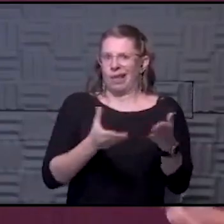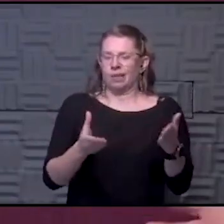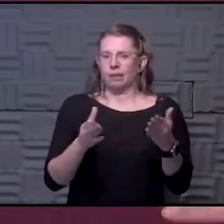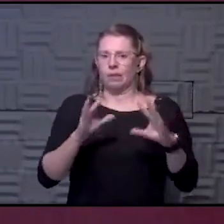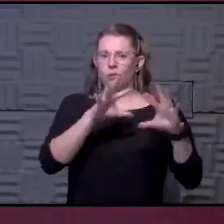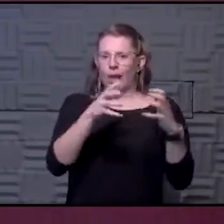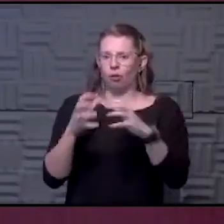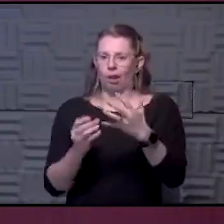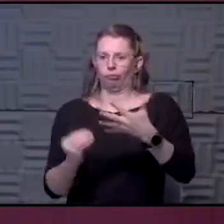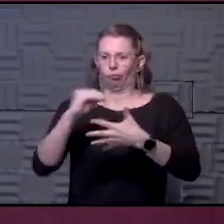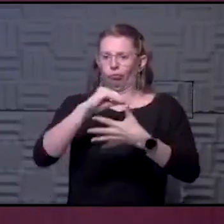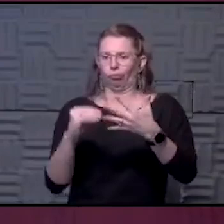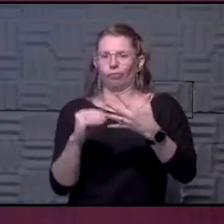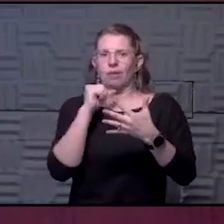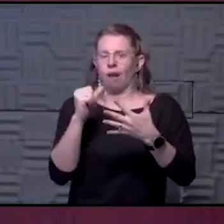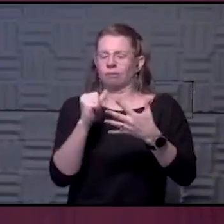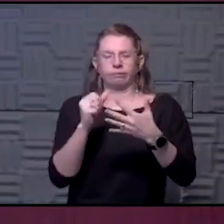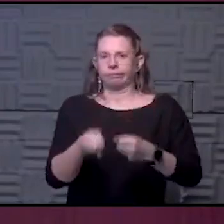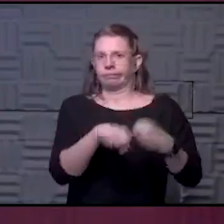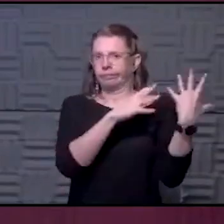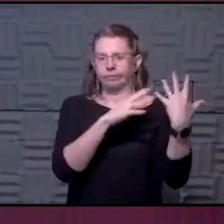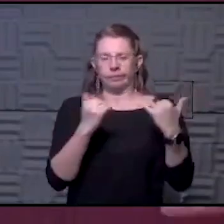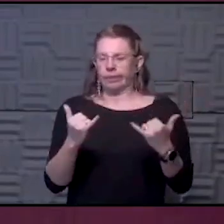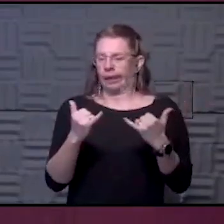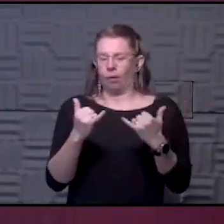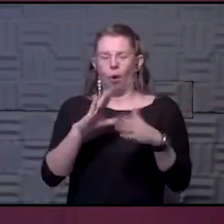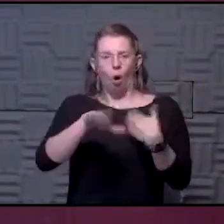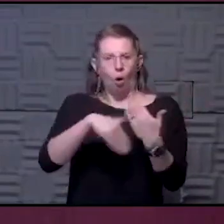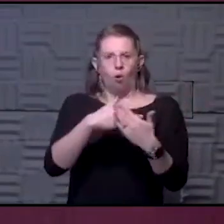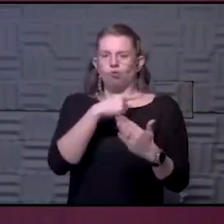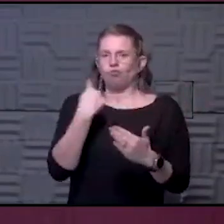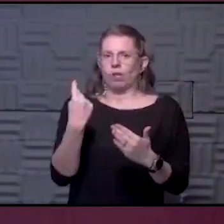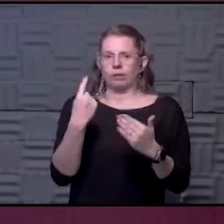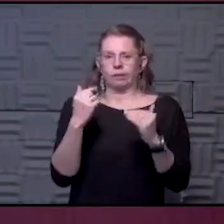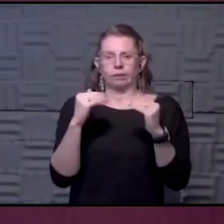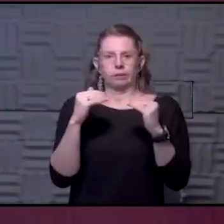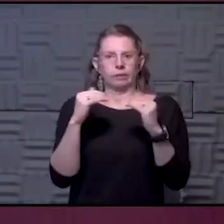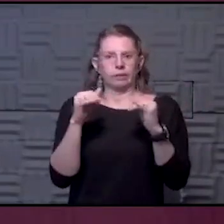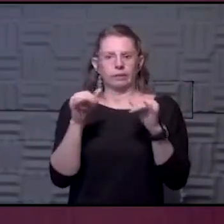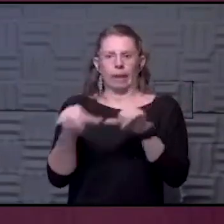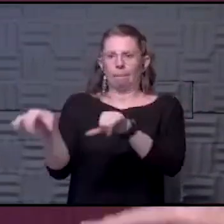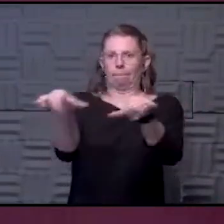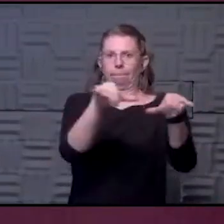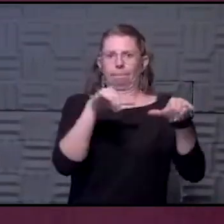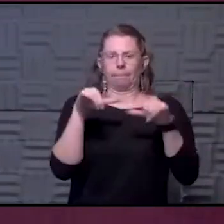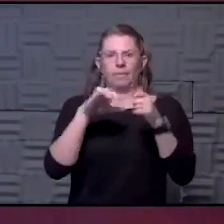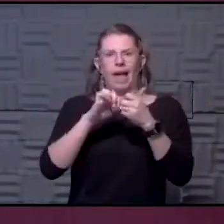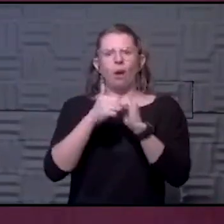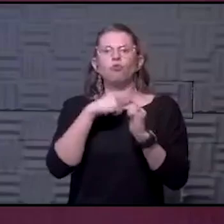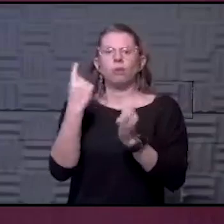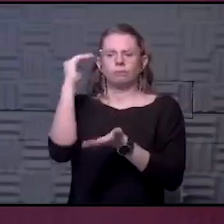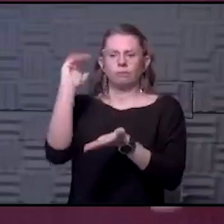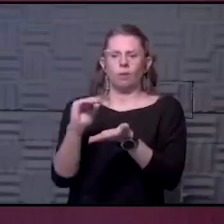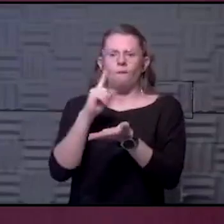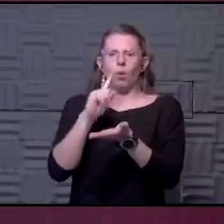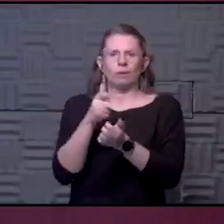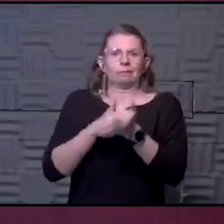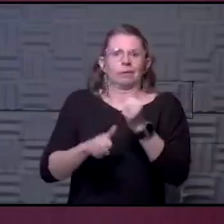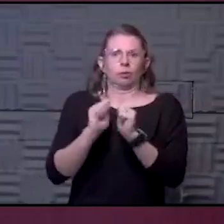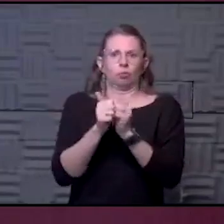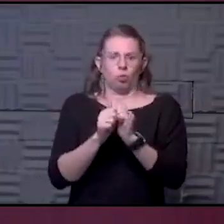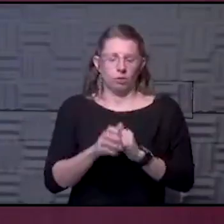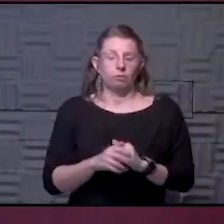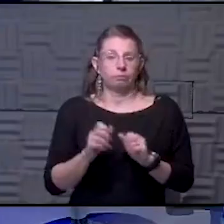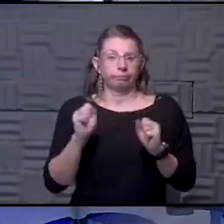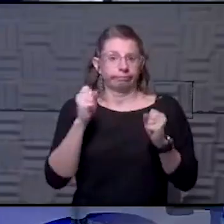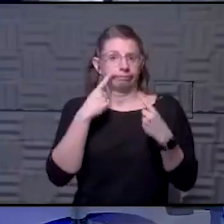categorize. So now that's a thing of the past. Yeah. We're saying all risks, you can be on equal playing field, how to reduce the risk for each of those sports. It can